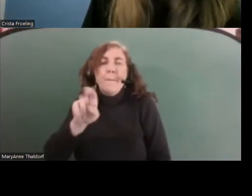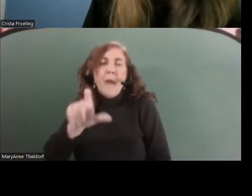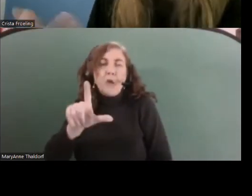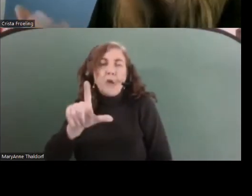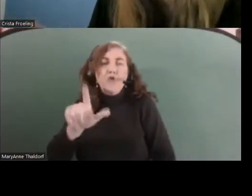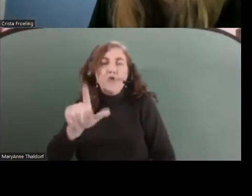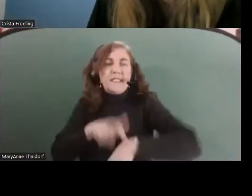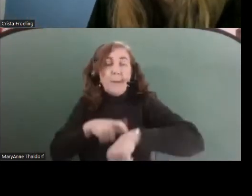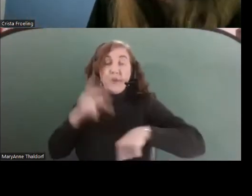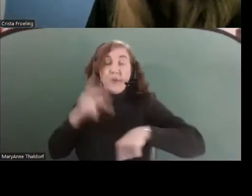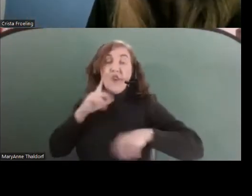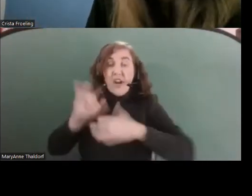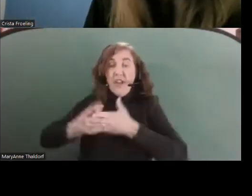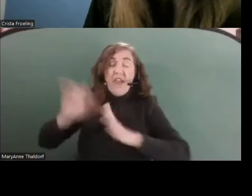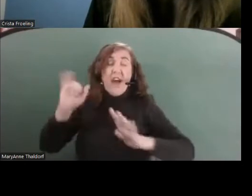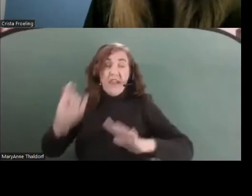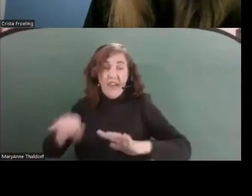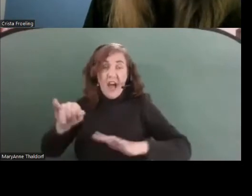that? That's a song.